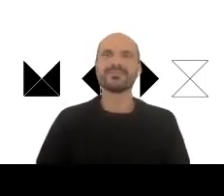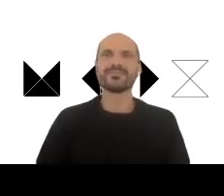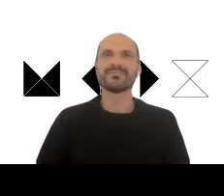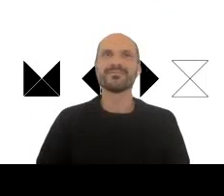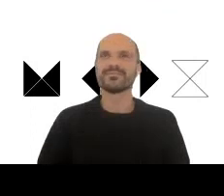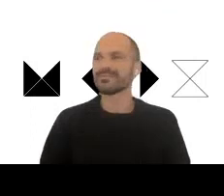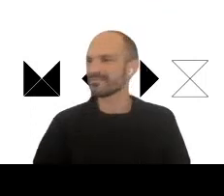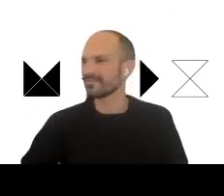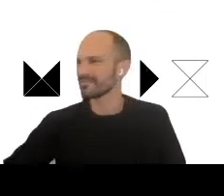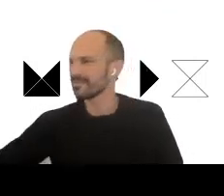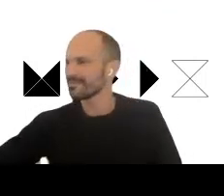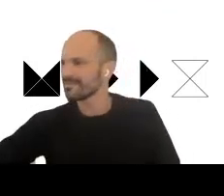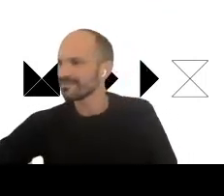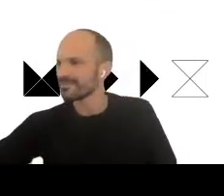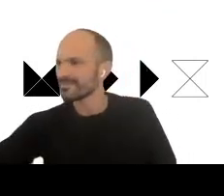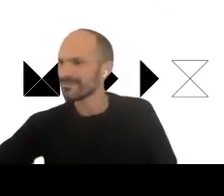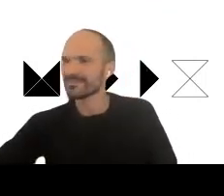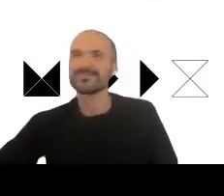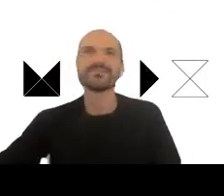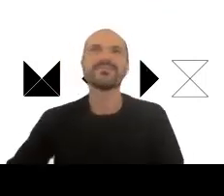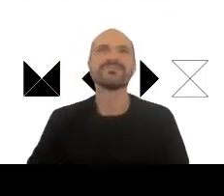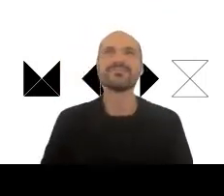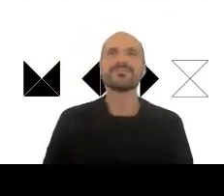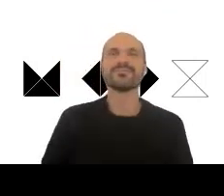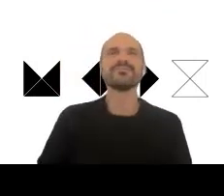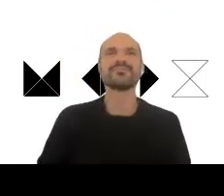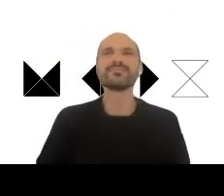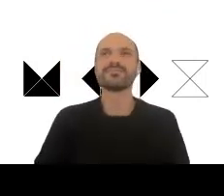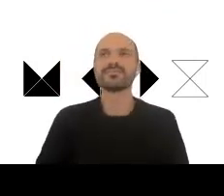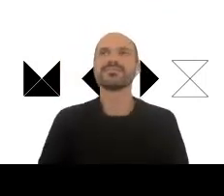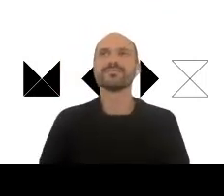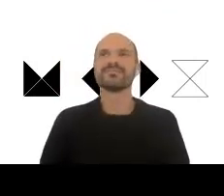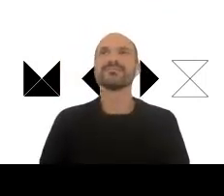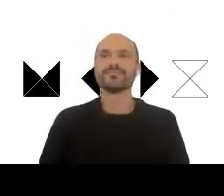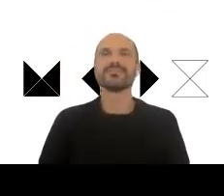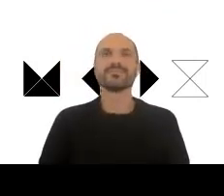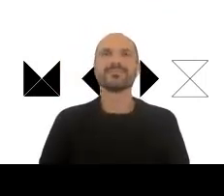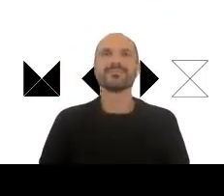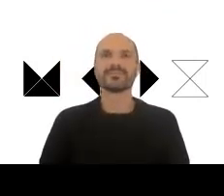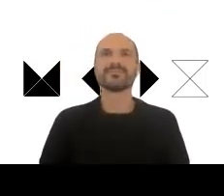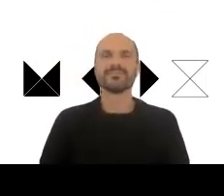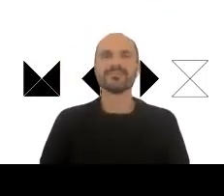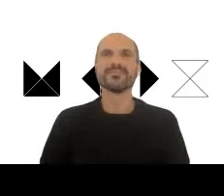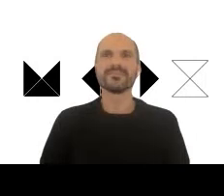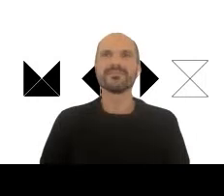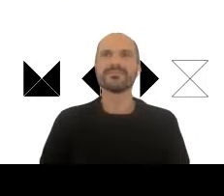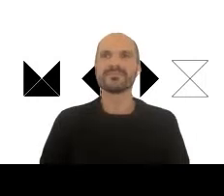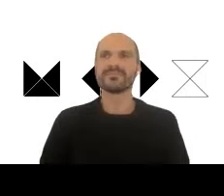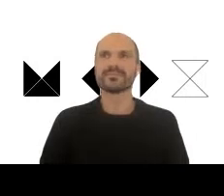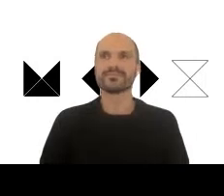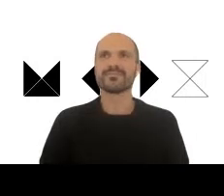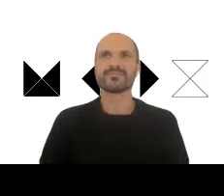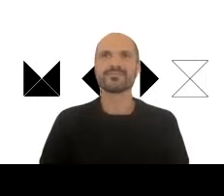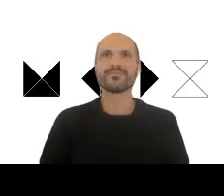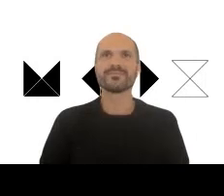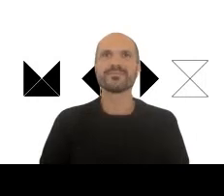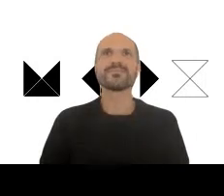and some study visits, which was a lot of fun.